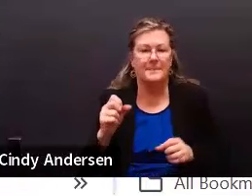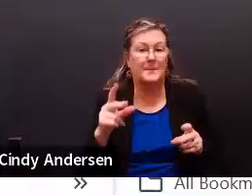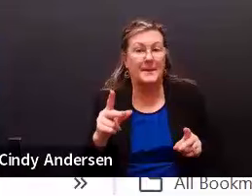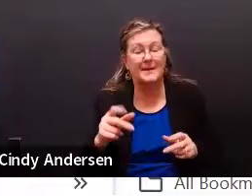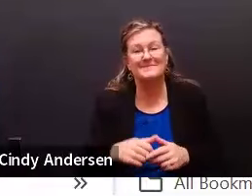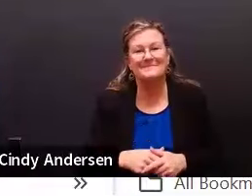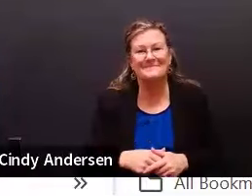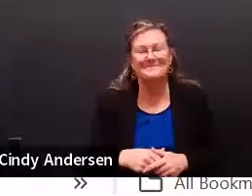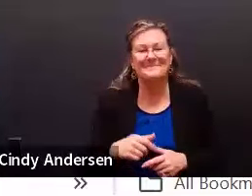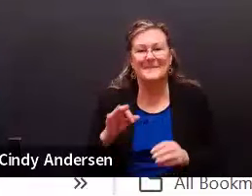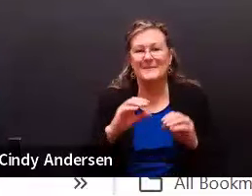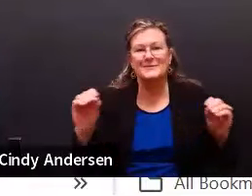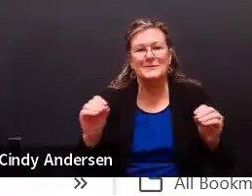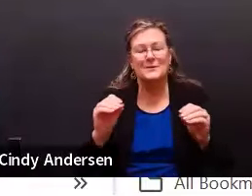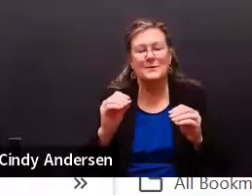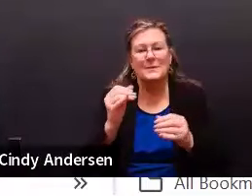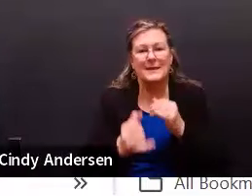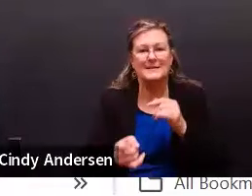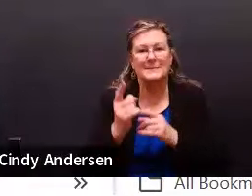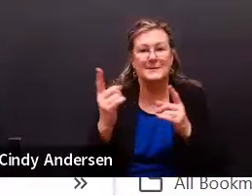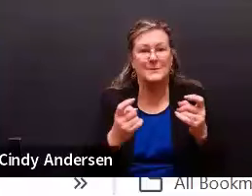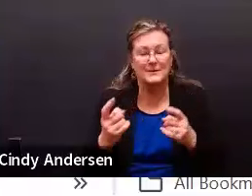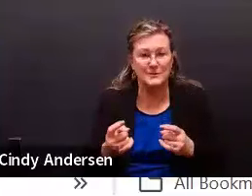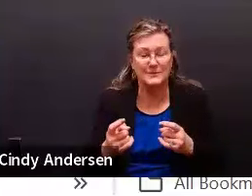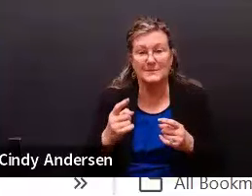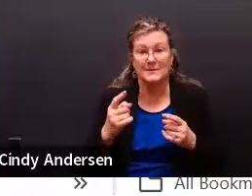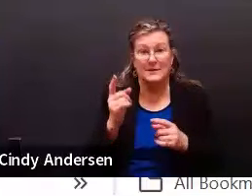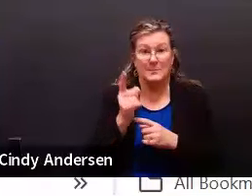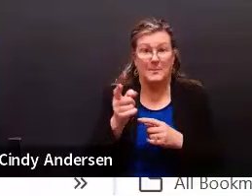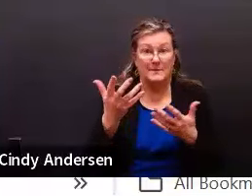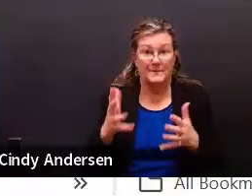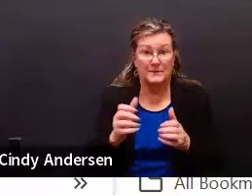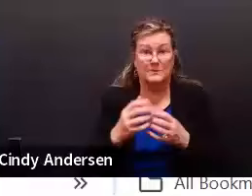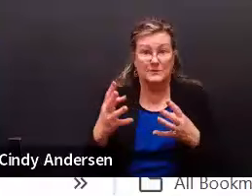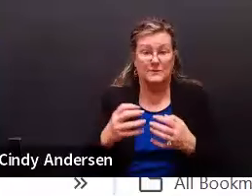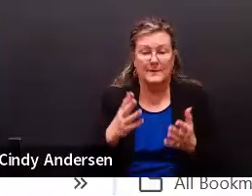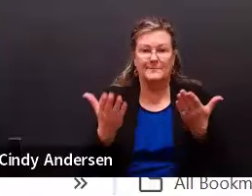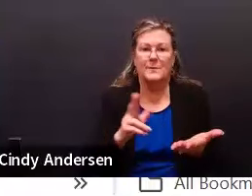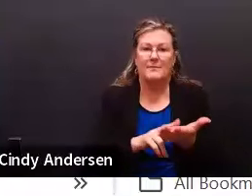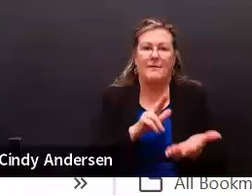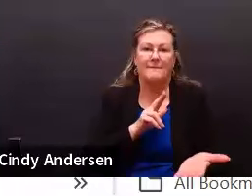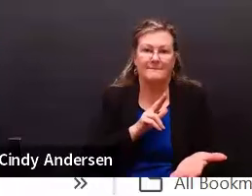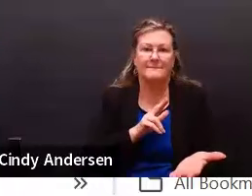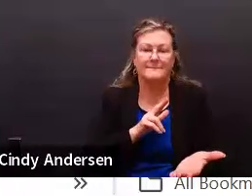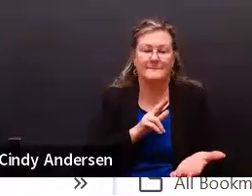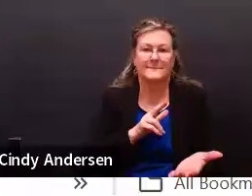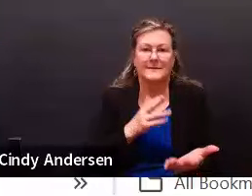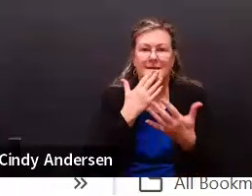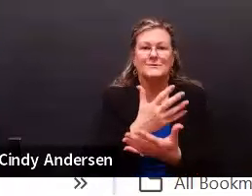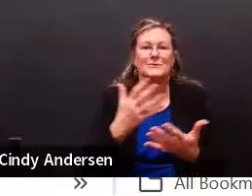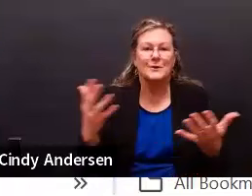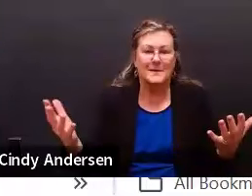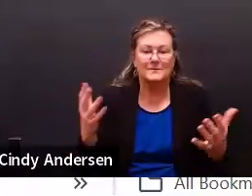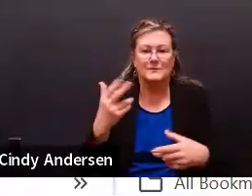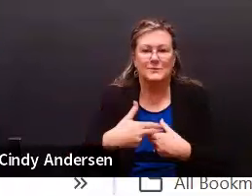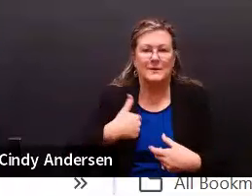Right. Well, if there aren't any last minute questions, as soon as you're done with that survey, you're welcome to log off. Thank you so much for